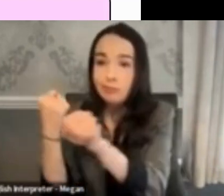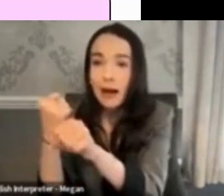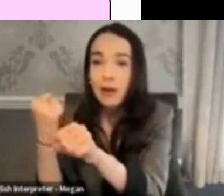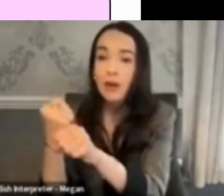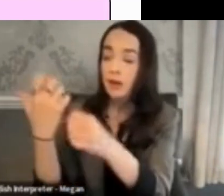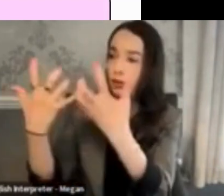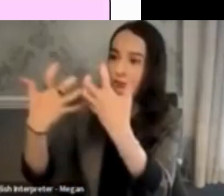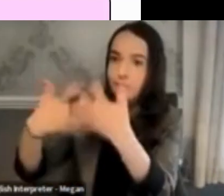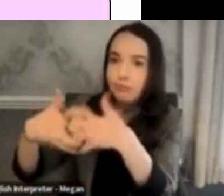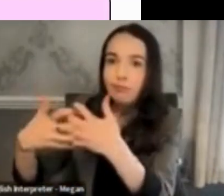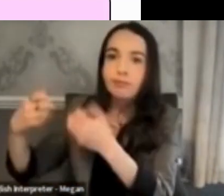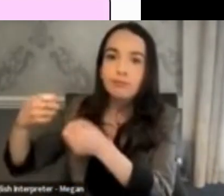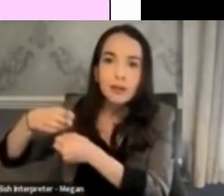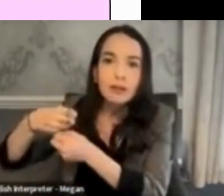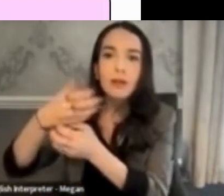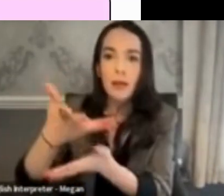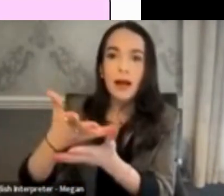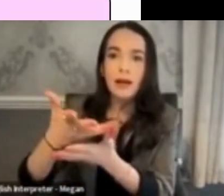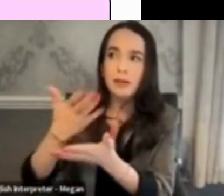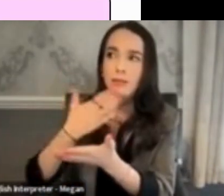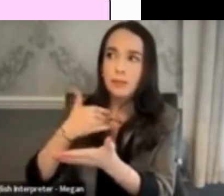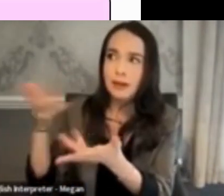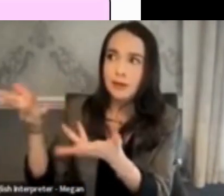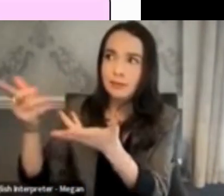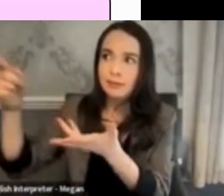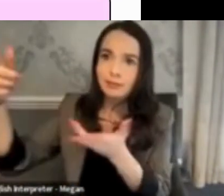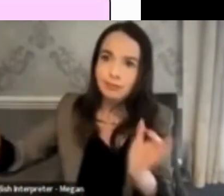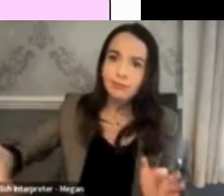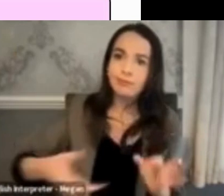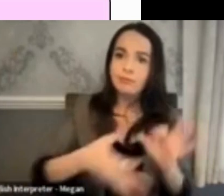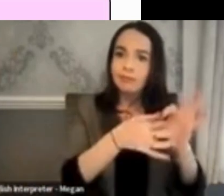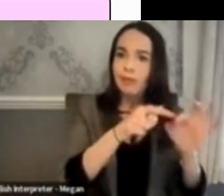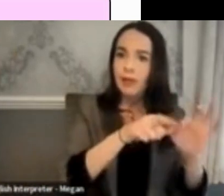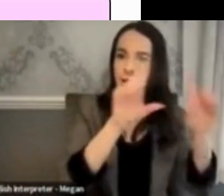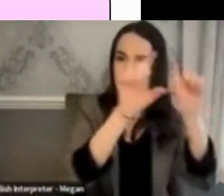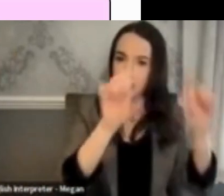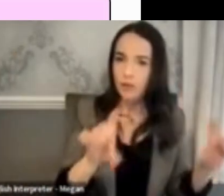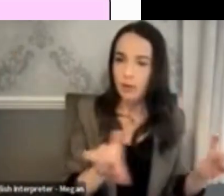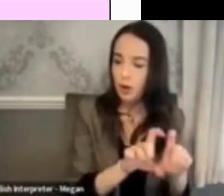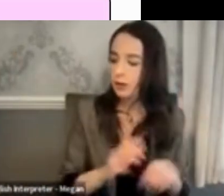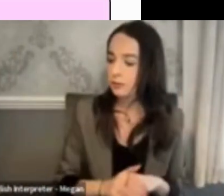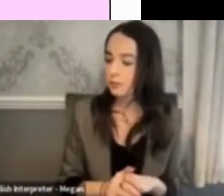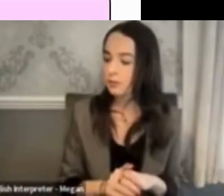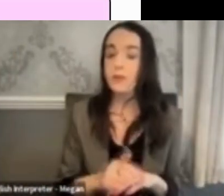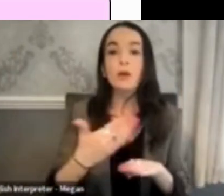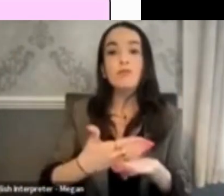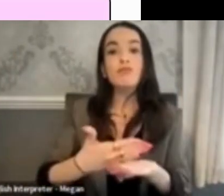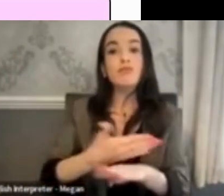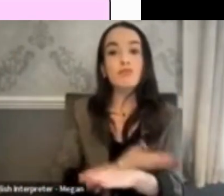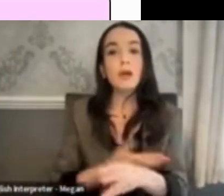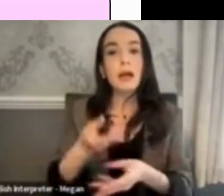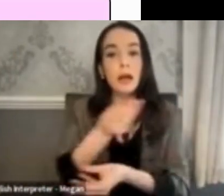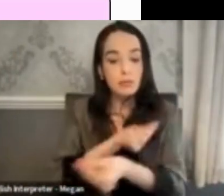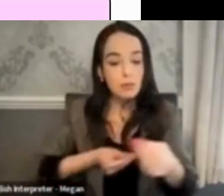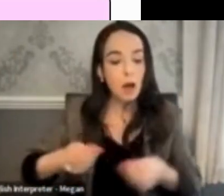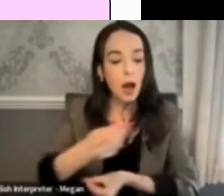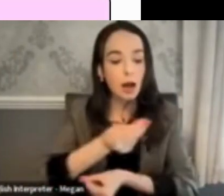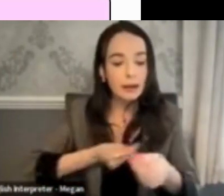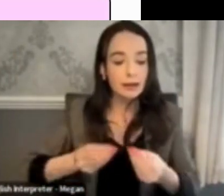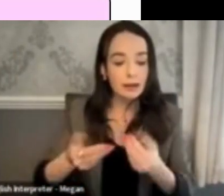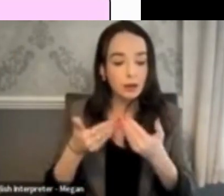engage with the development of the framework. The pre-market engagement stage is open on JAGA until the 30th of